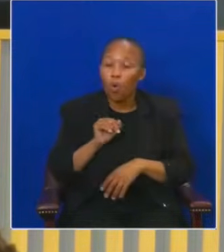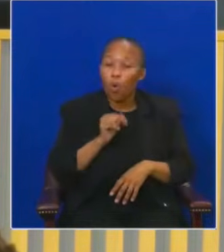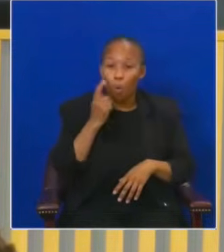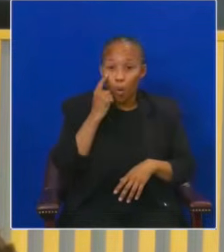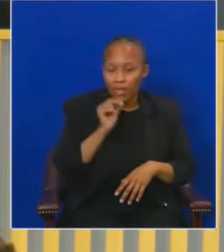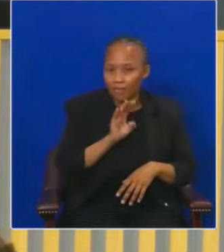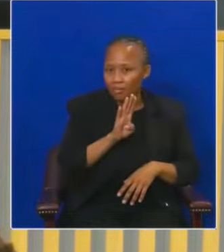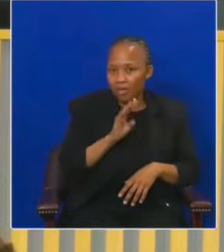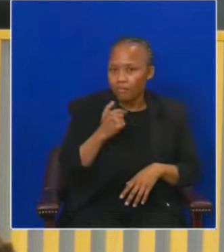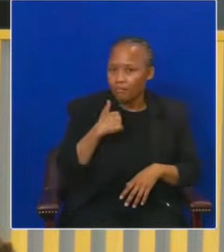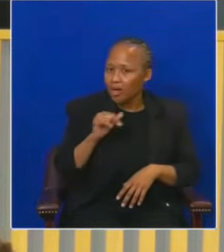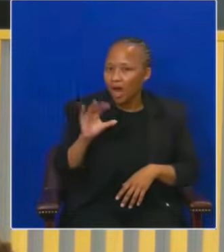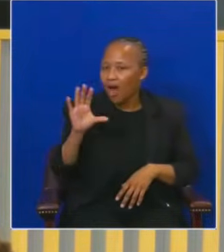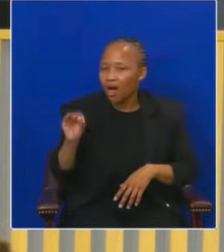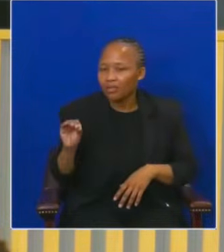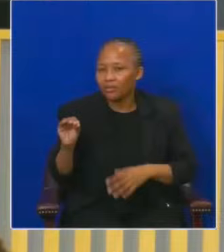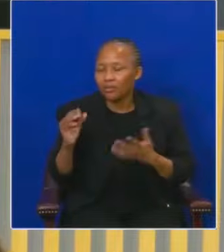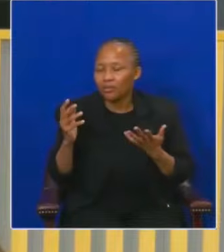the